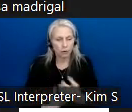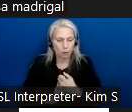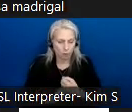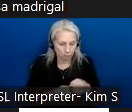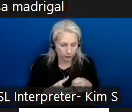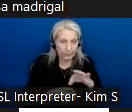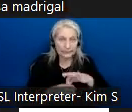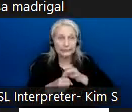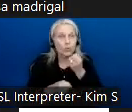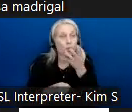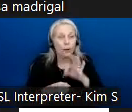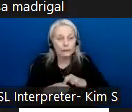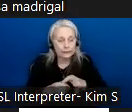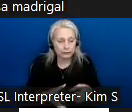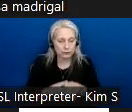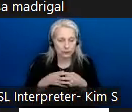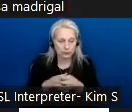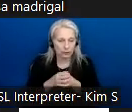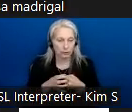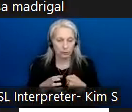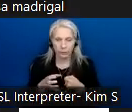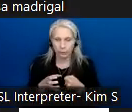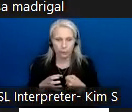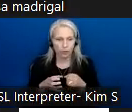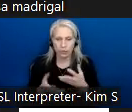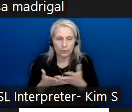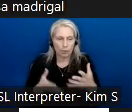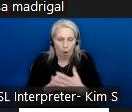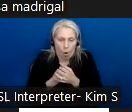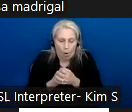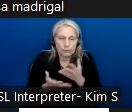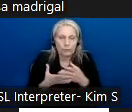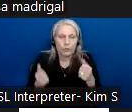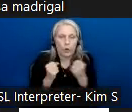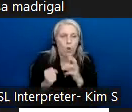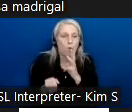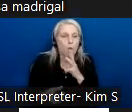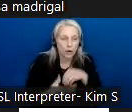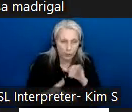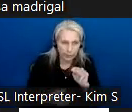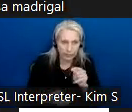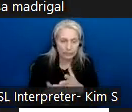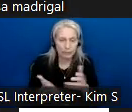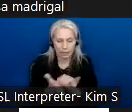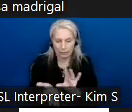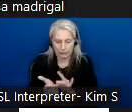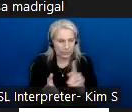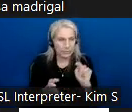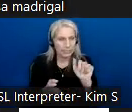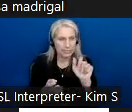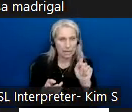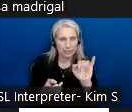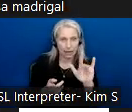warm tea or hold something that had cold water in it. Something that's tactile can be very grounding